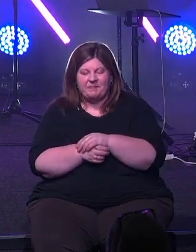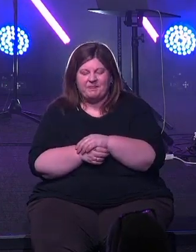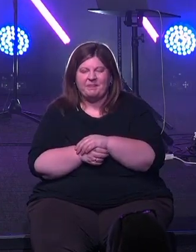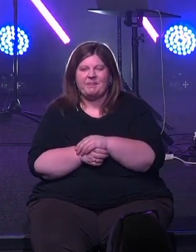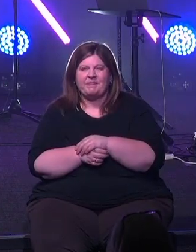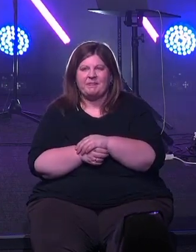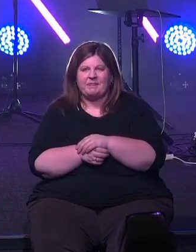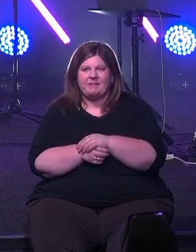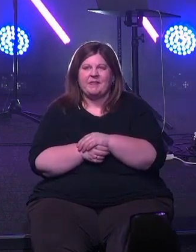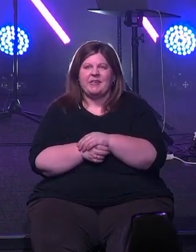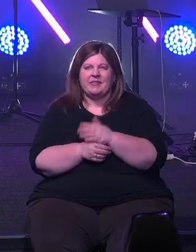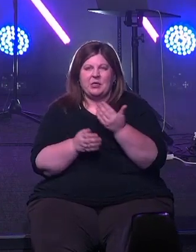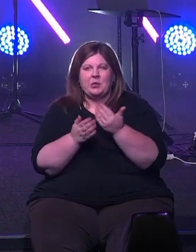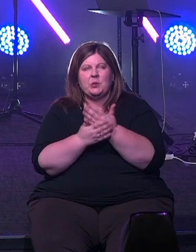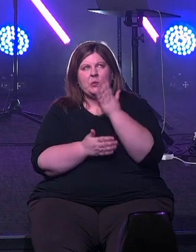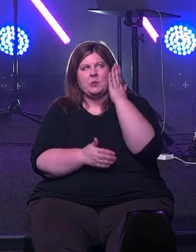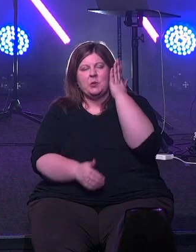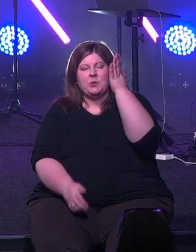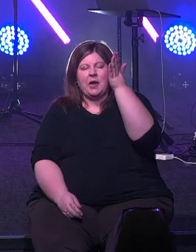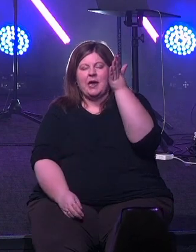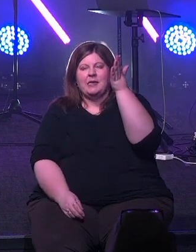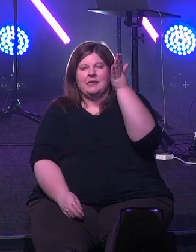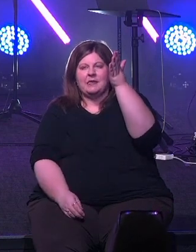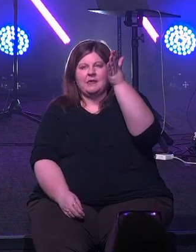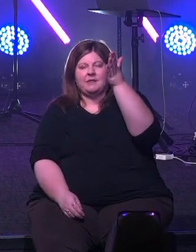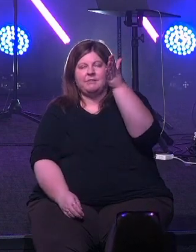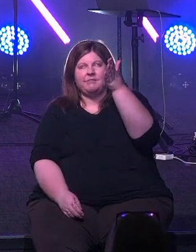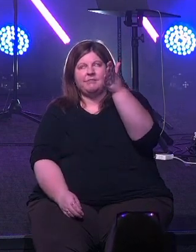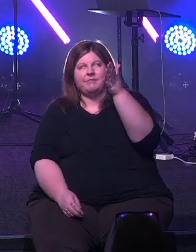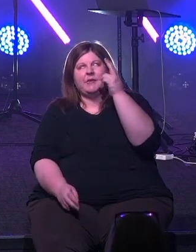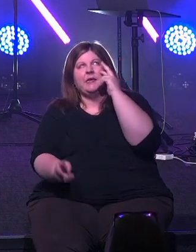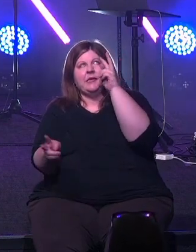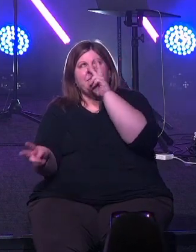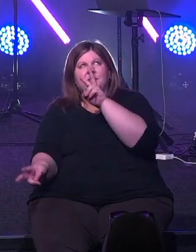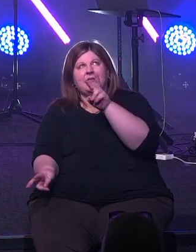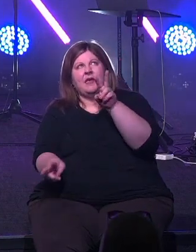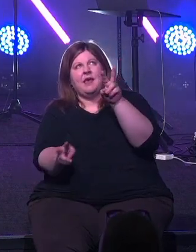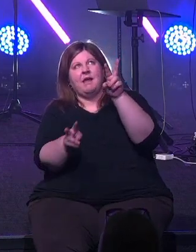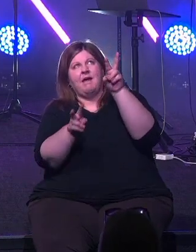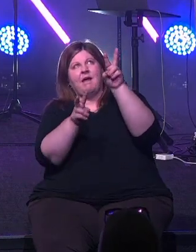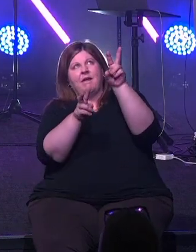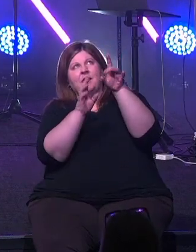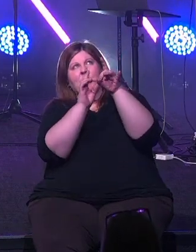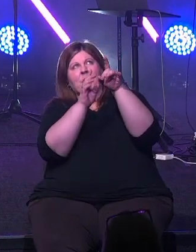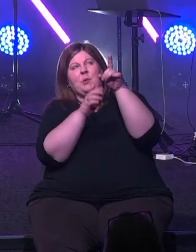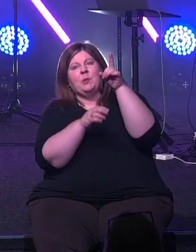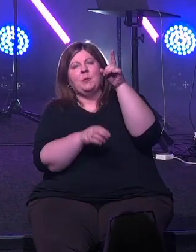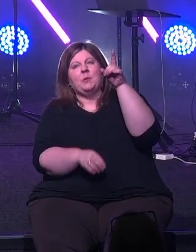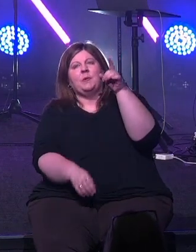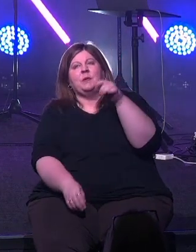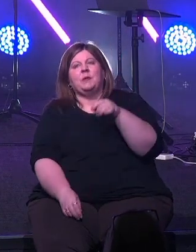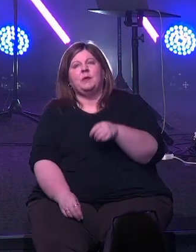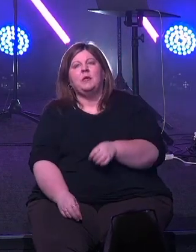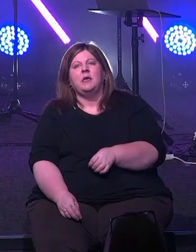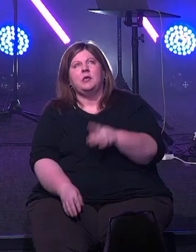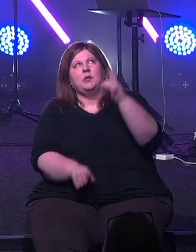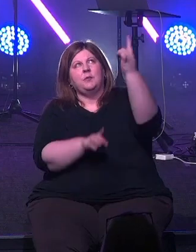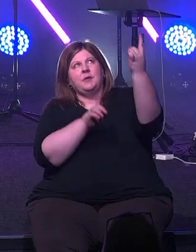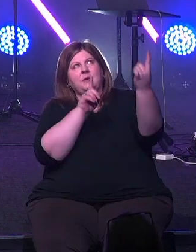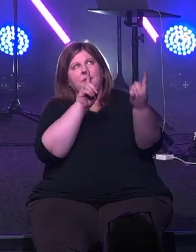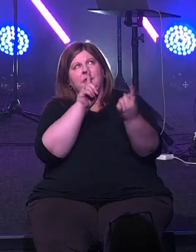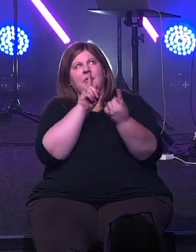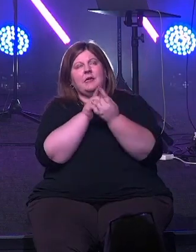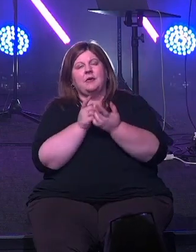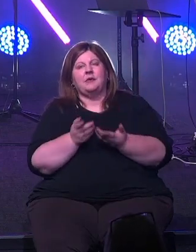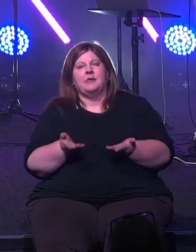horizon. It's a new horizon, and I'm set on you. And you